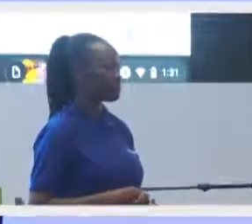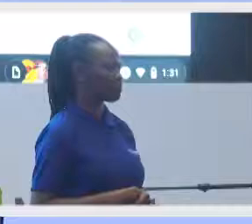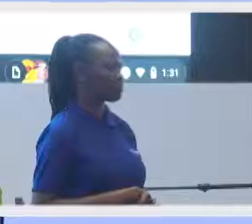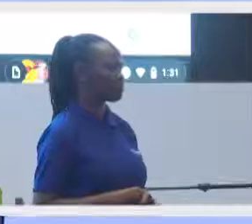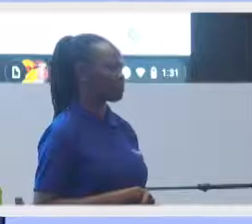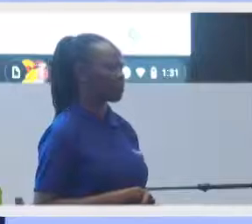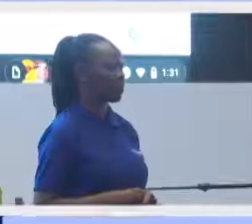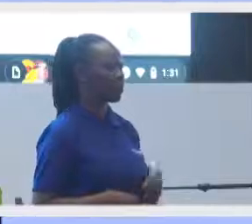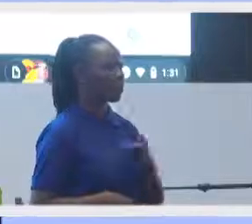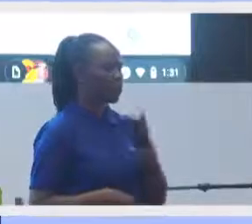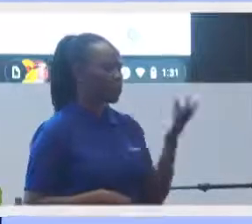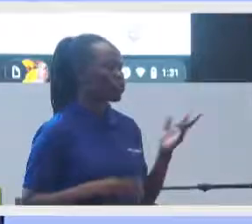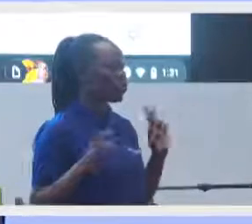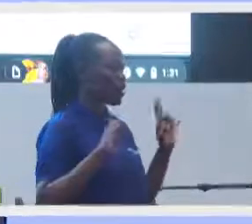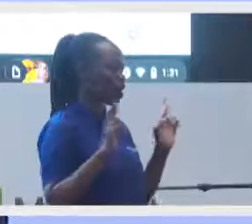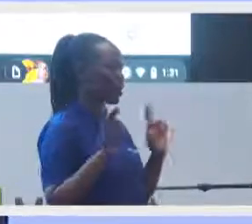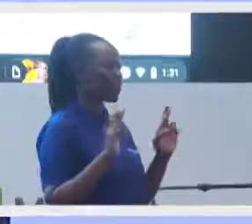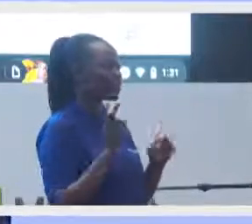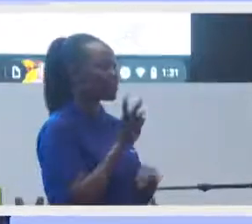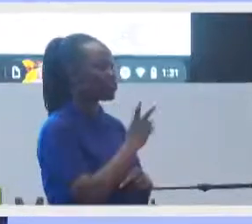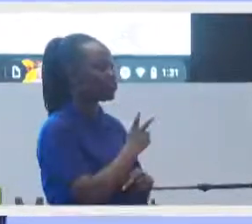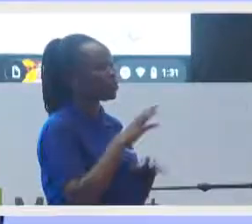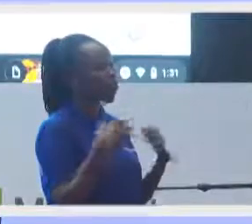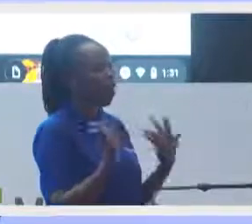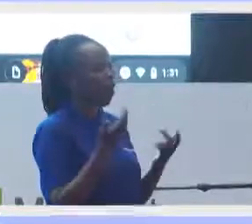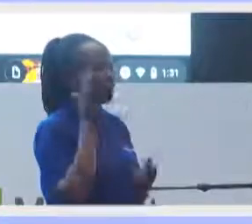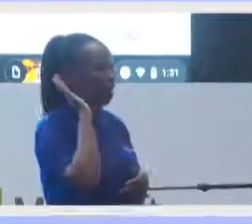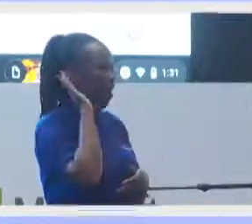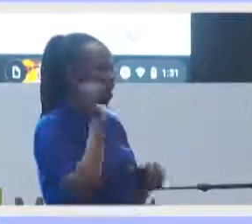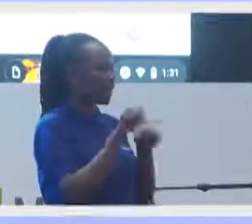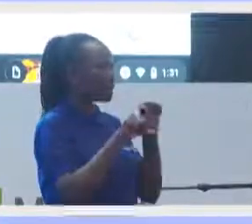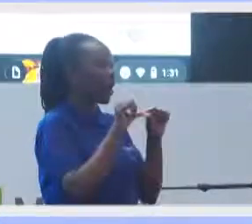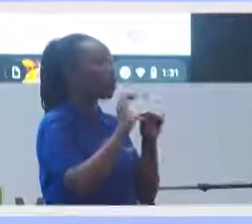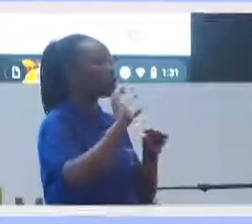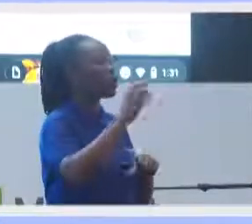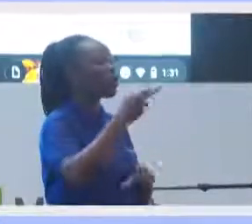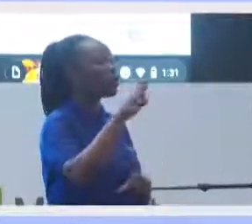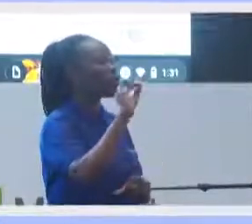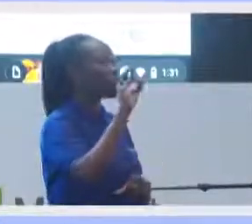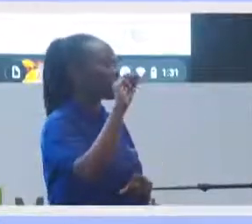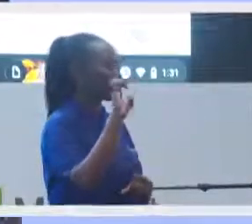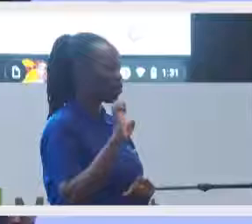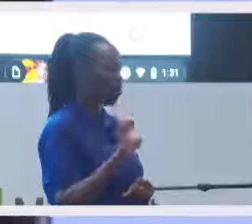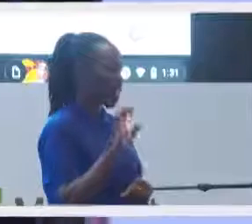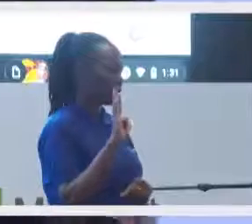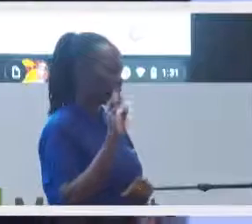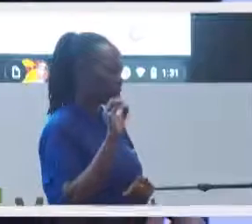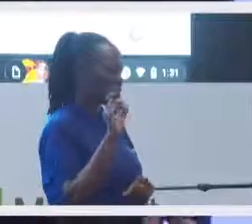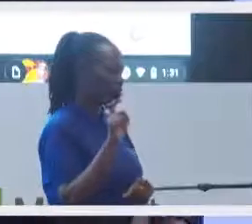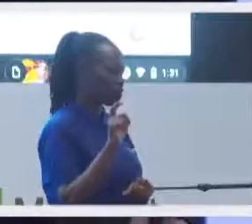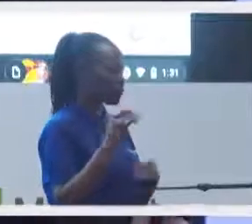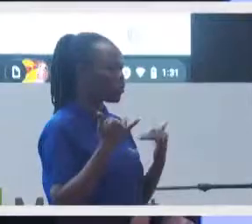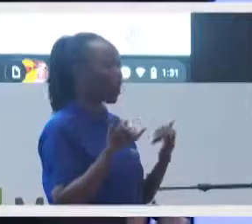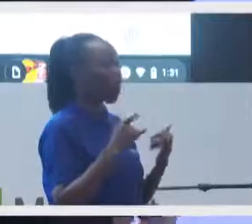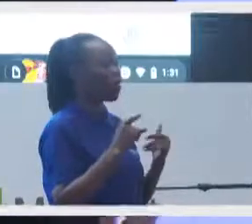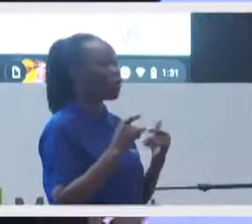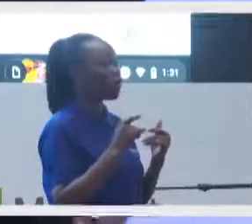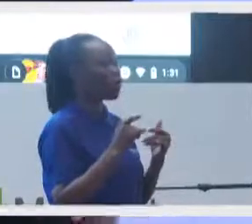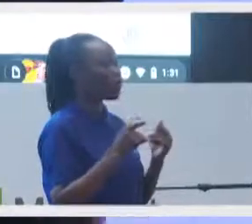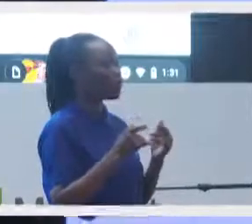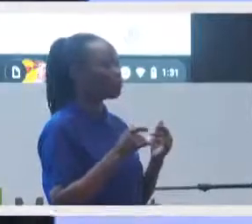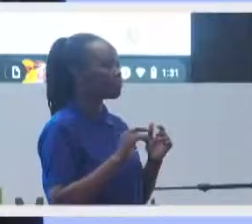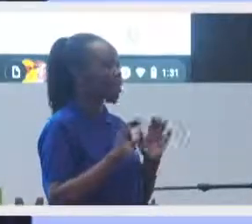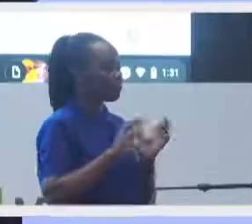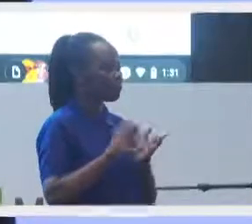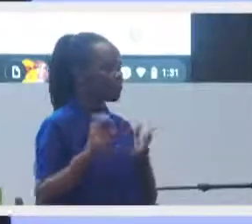You already got to see or hear Chromebox with Chung's presentation, so we're going to skip that one, and we're going